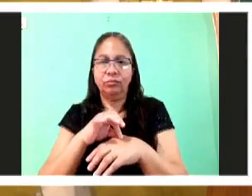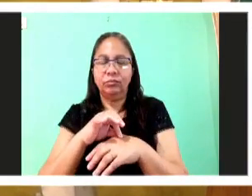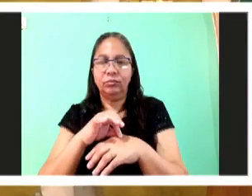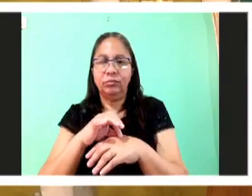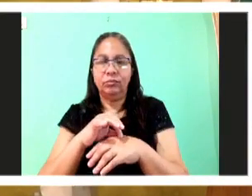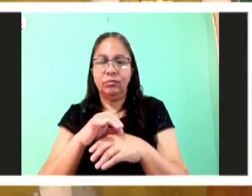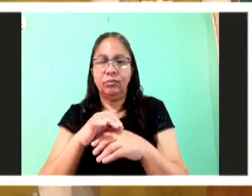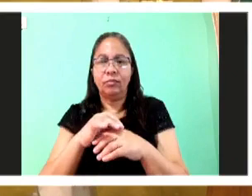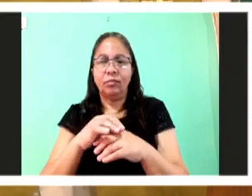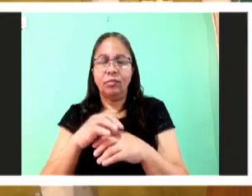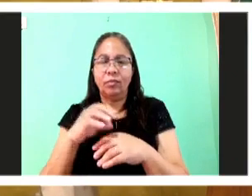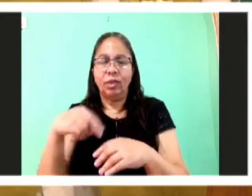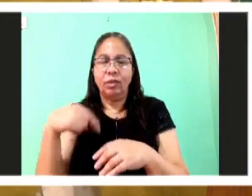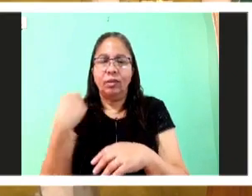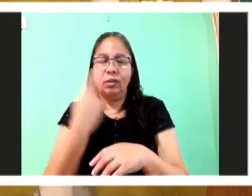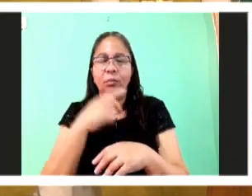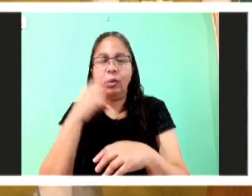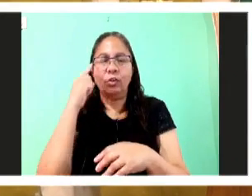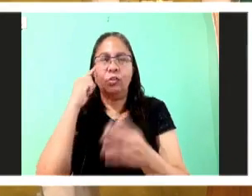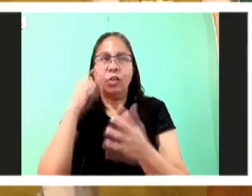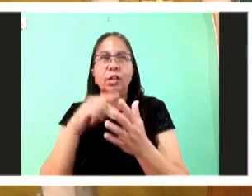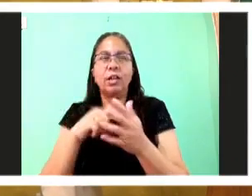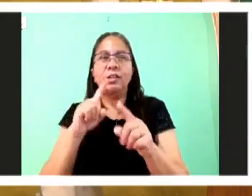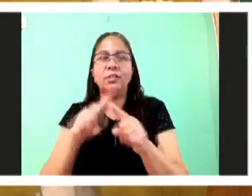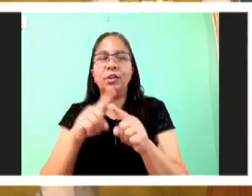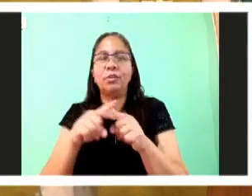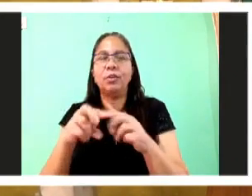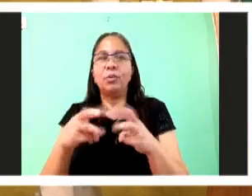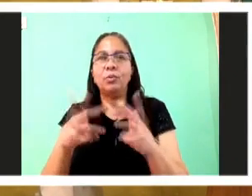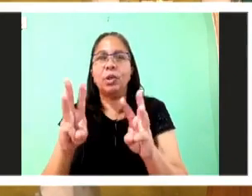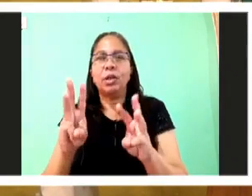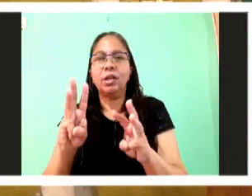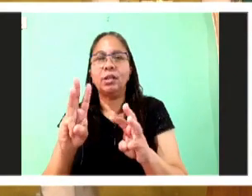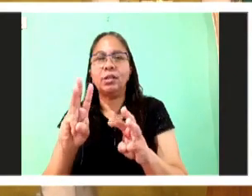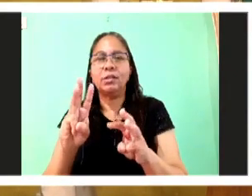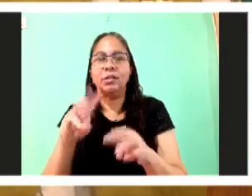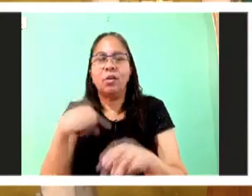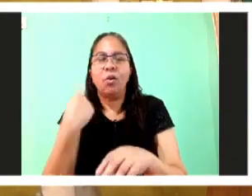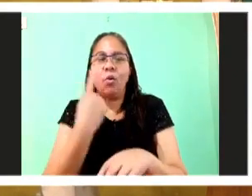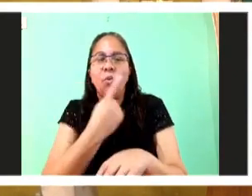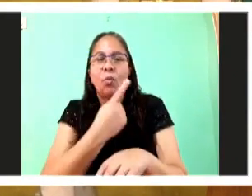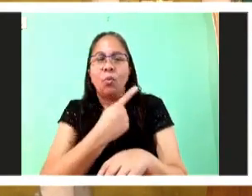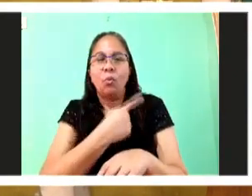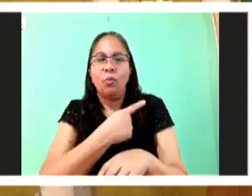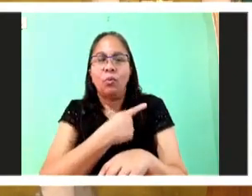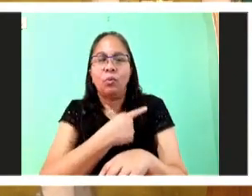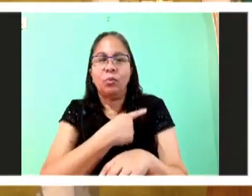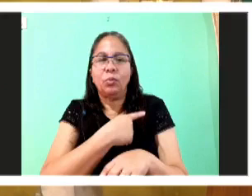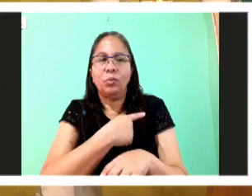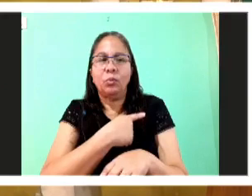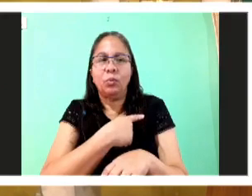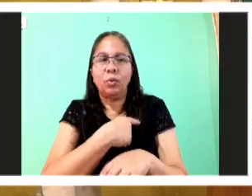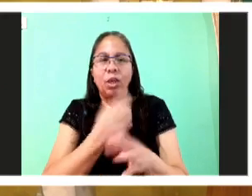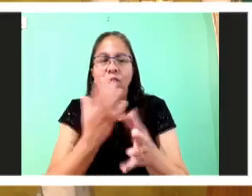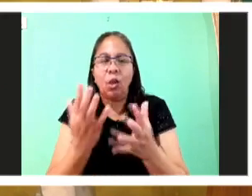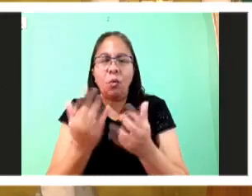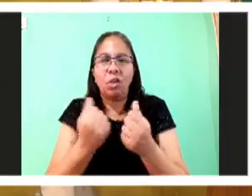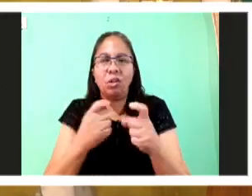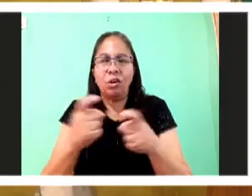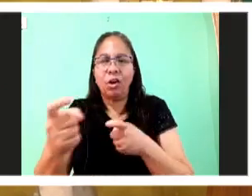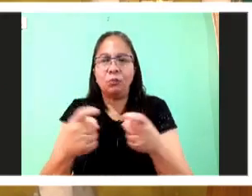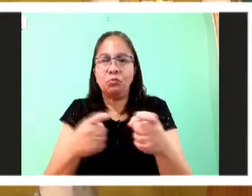Let us recognize the ways in which our willfulness, our desire to dominate, our